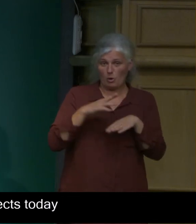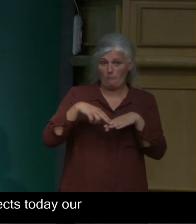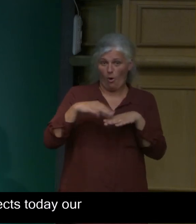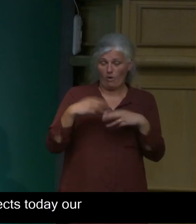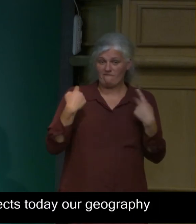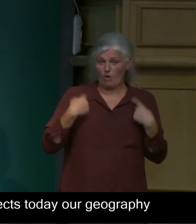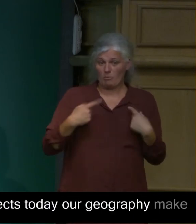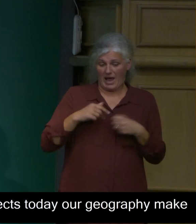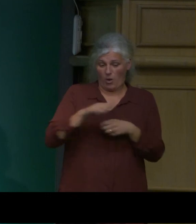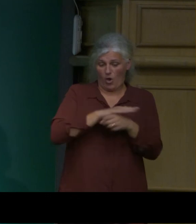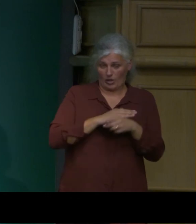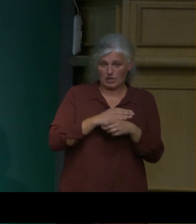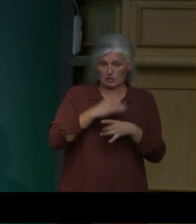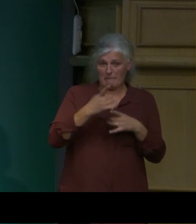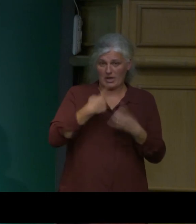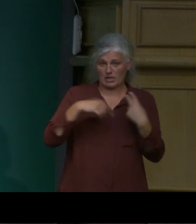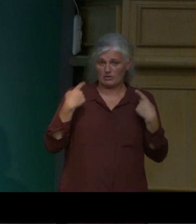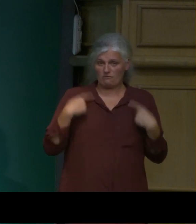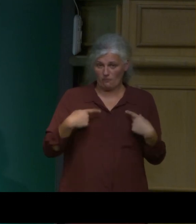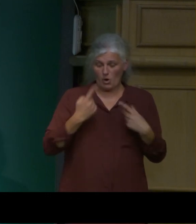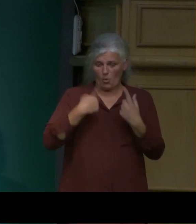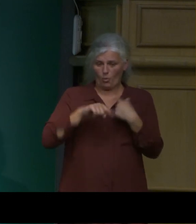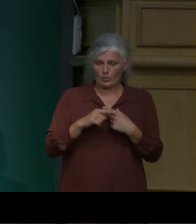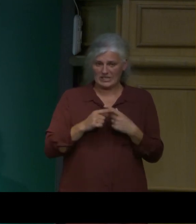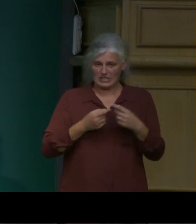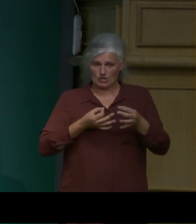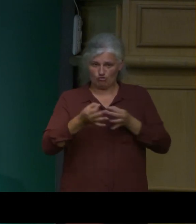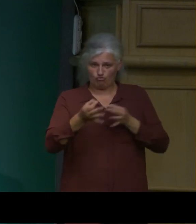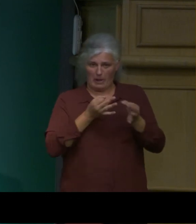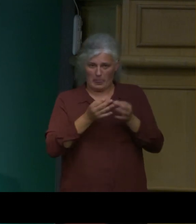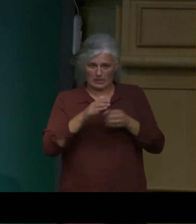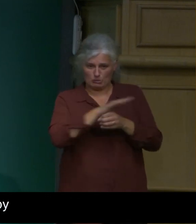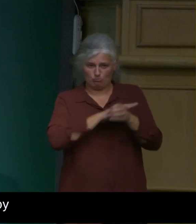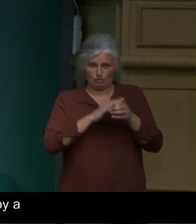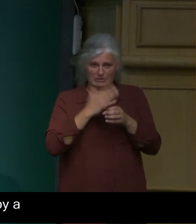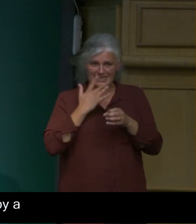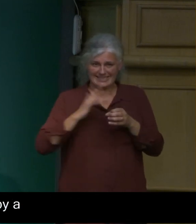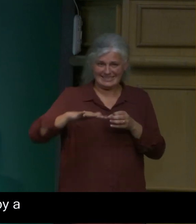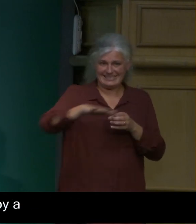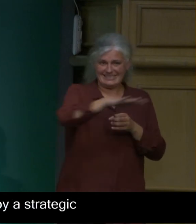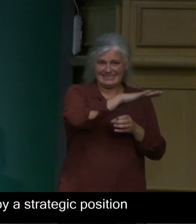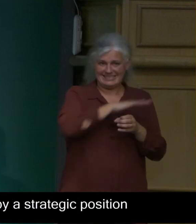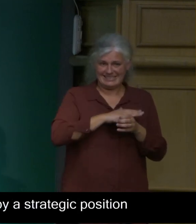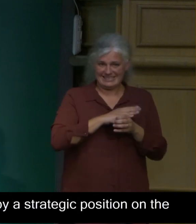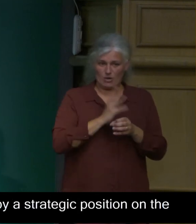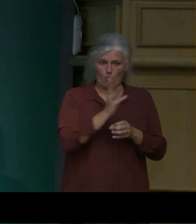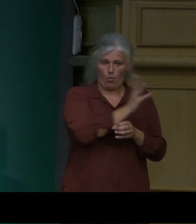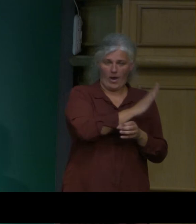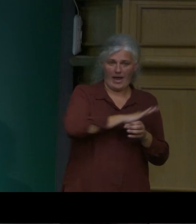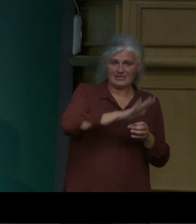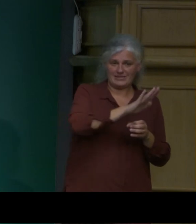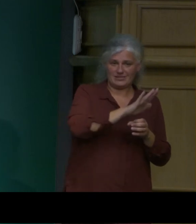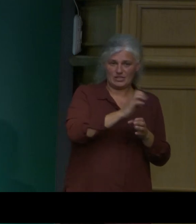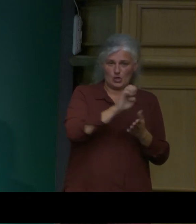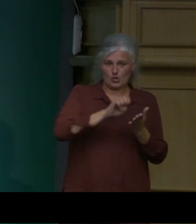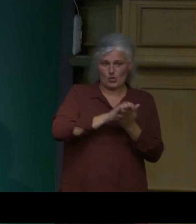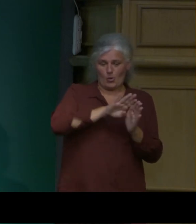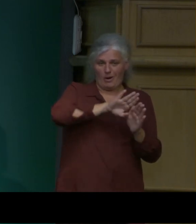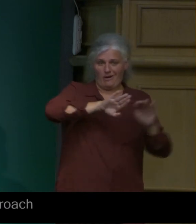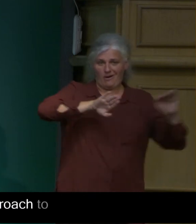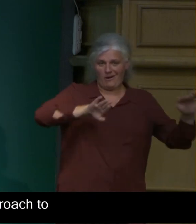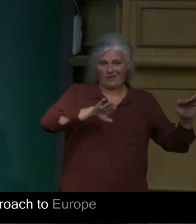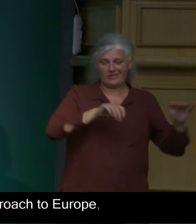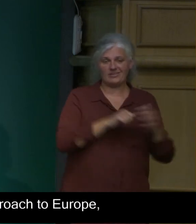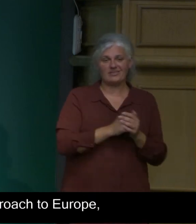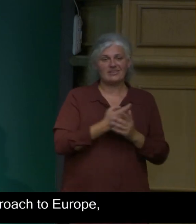vulnerable we occupy a strategic position on the Atlantic Seaboard on the western approach to Europe and as an island